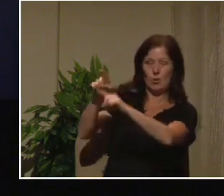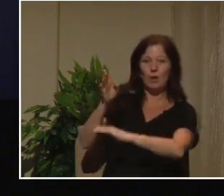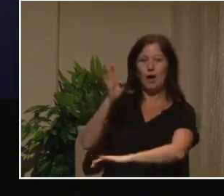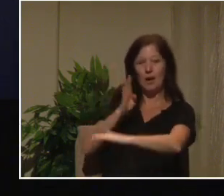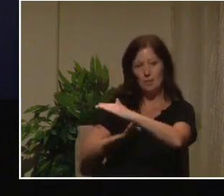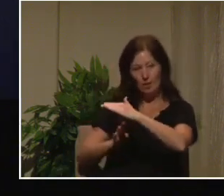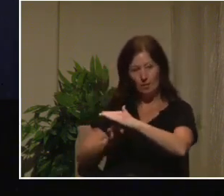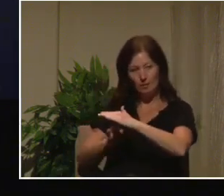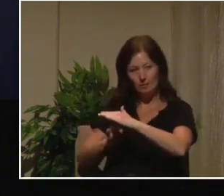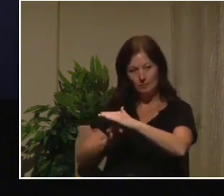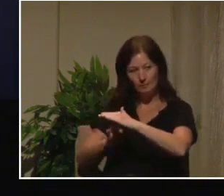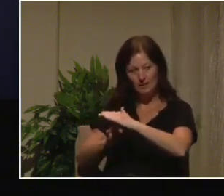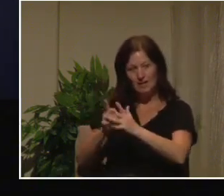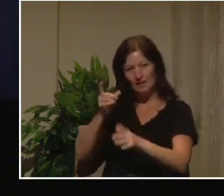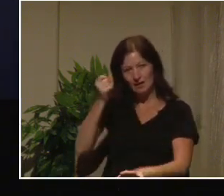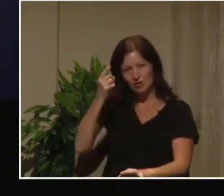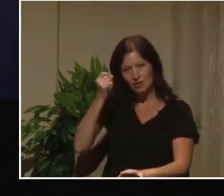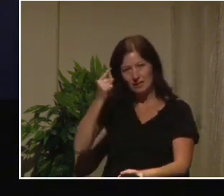here am I."